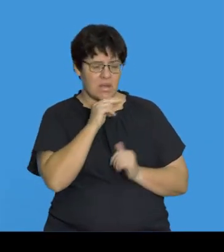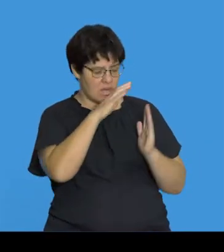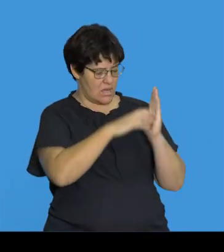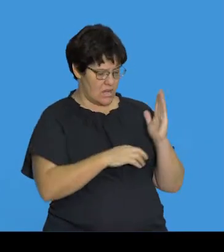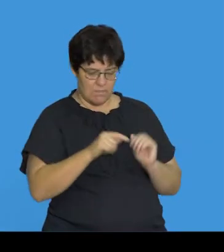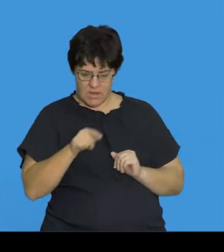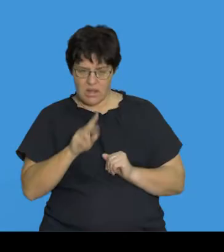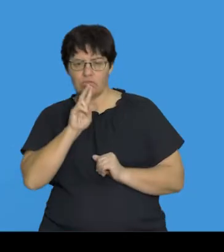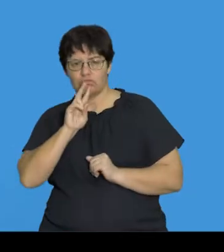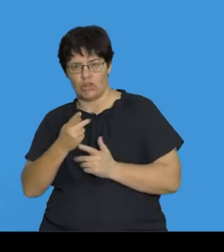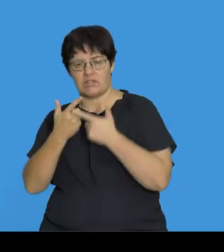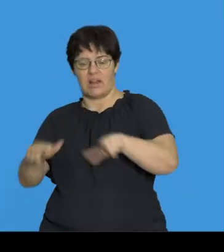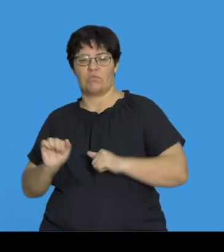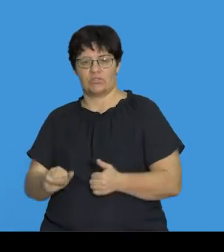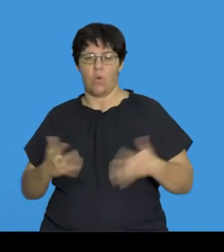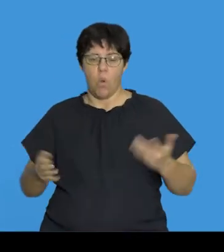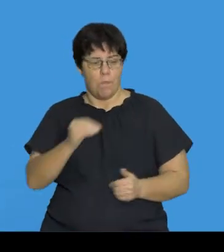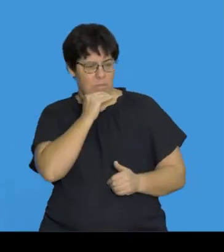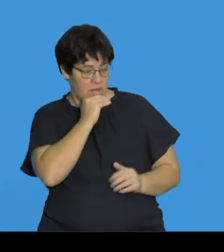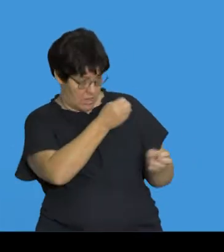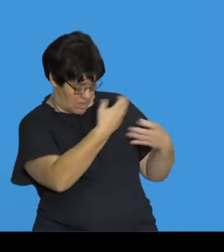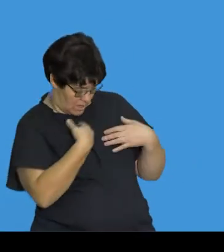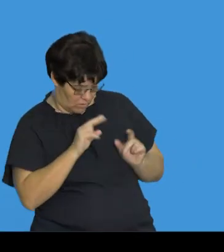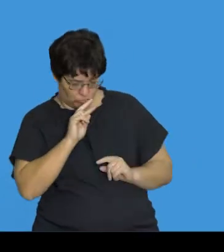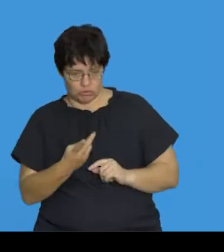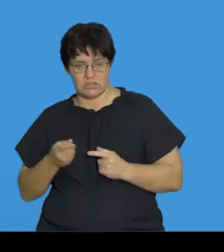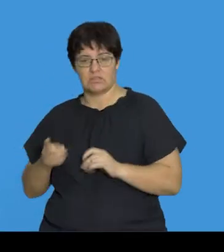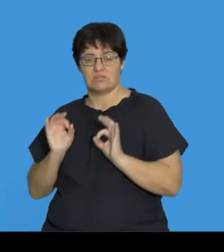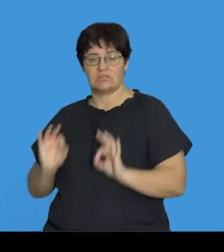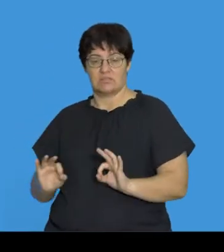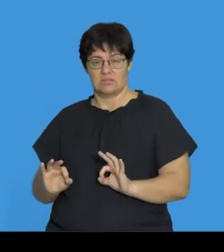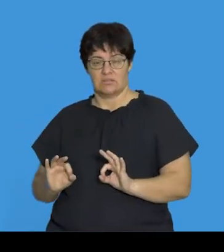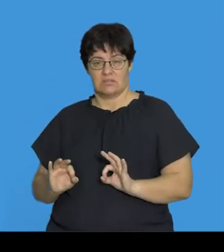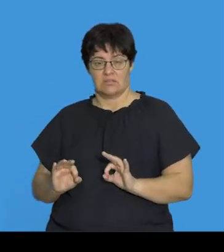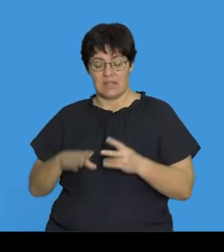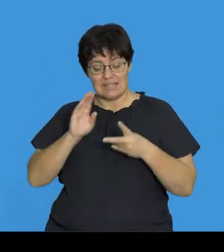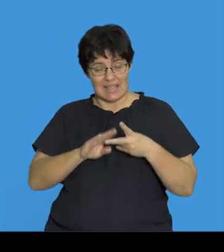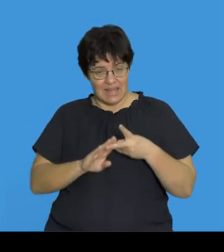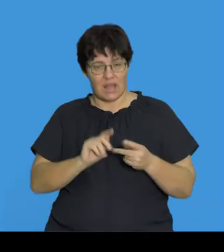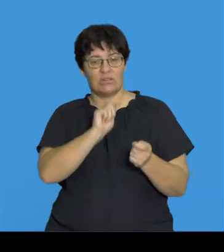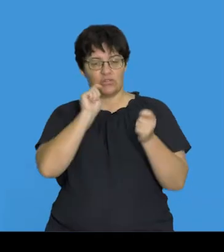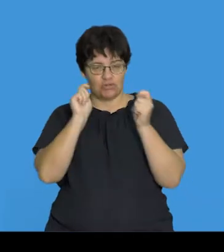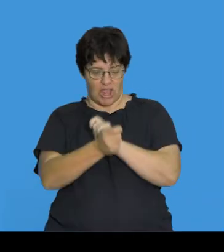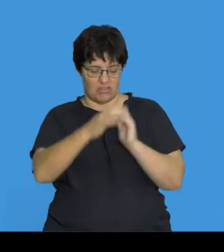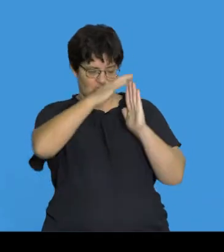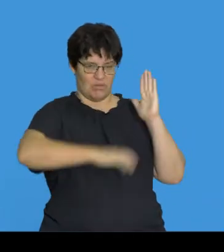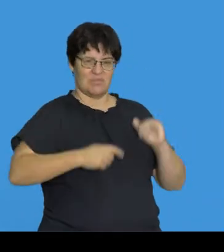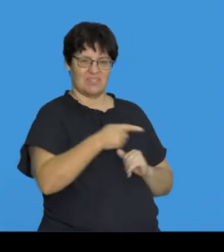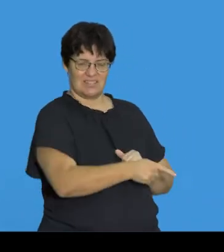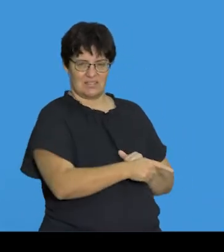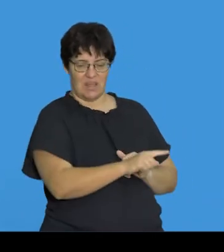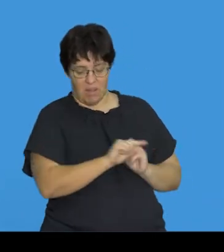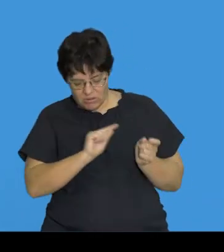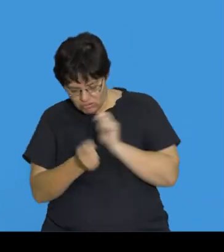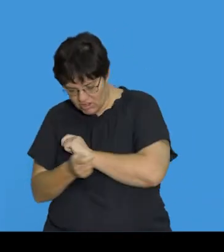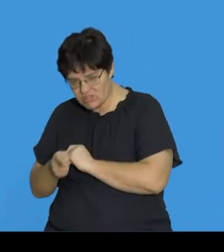means change the language or change the meaning. So the second step involves changing the script